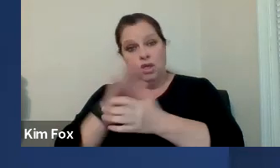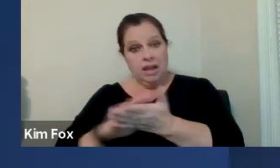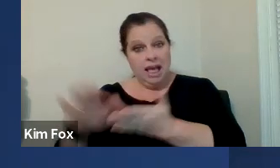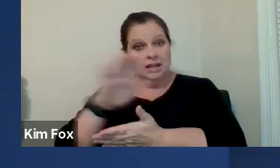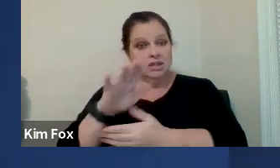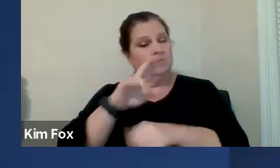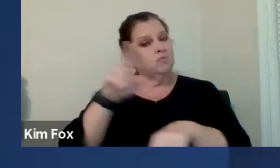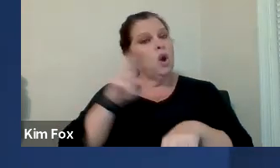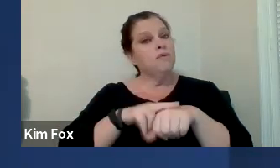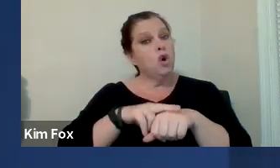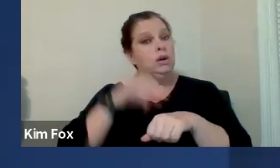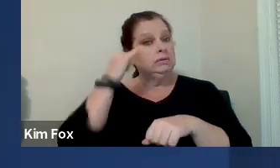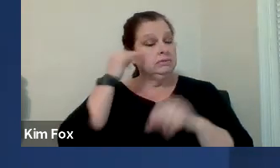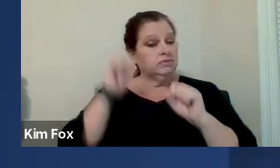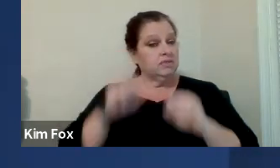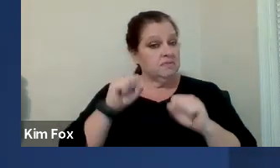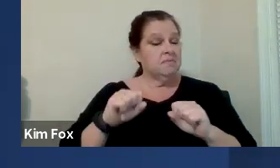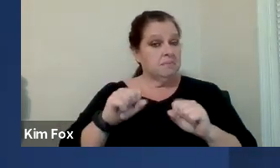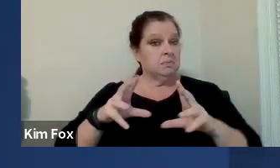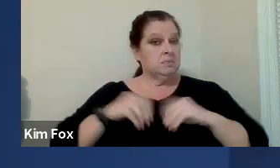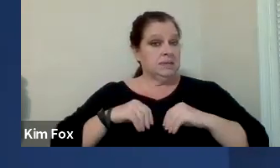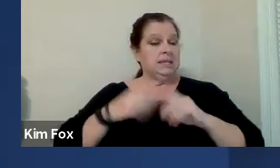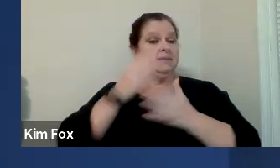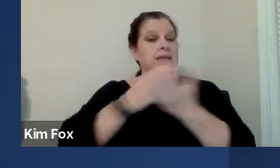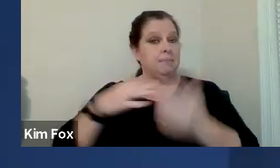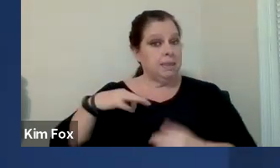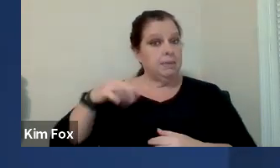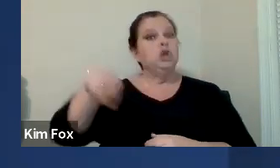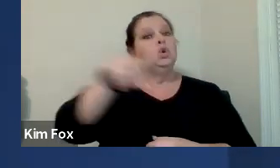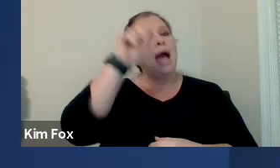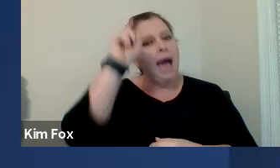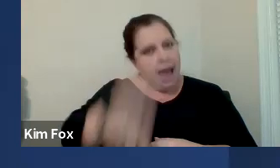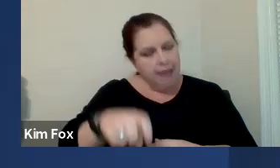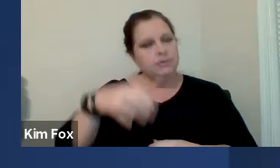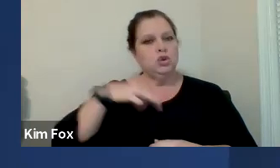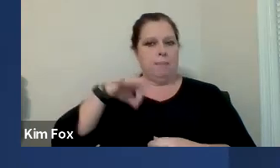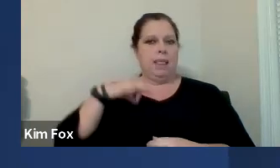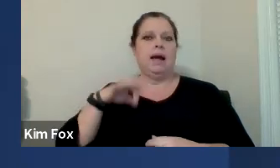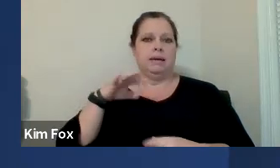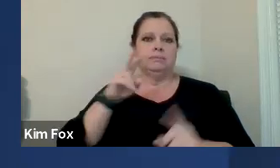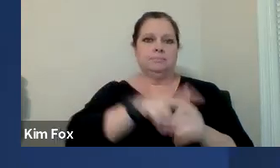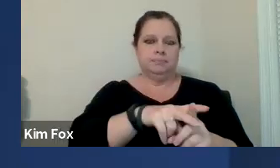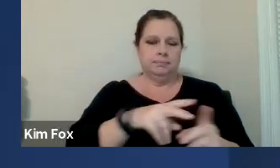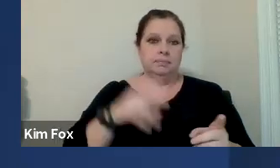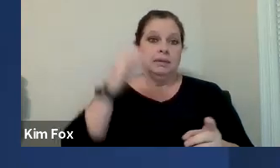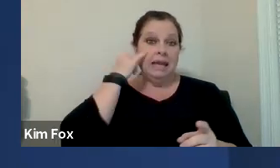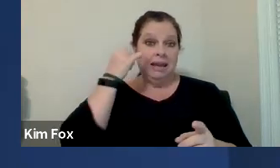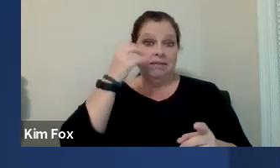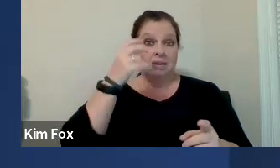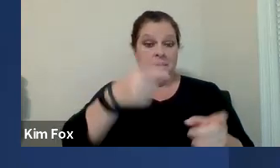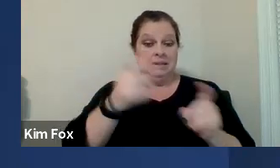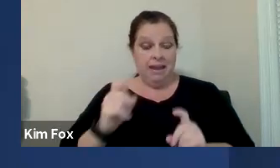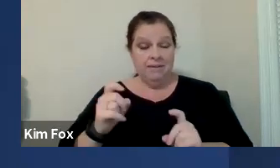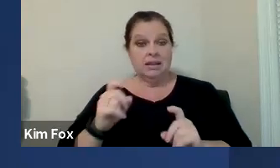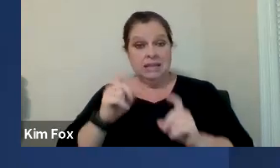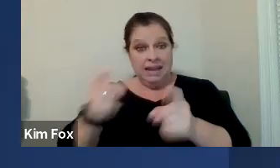if you are eligible for any of the benefits, you do actually have to apply. So even though the benefits were transferred to you, there